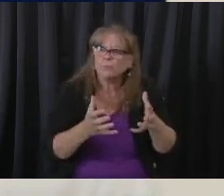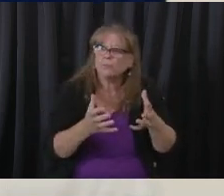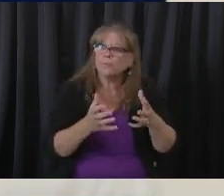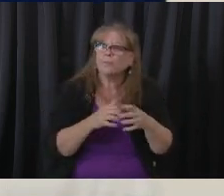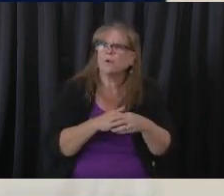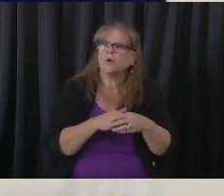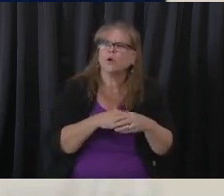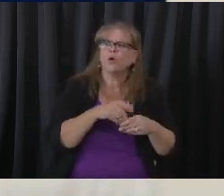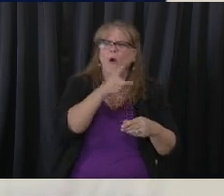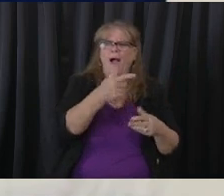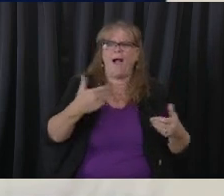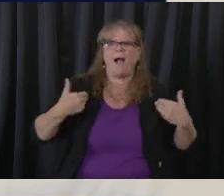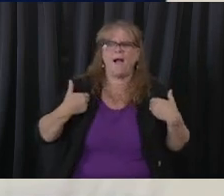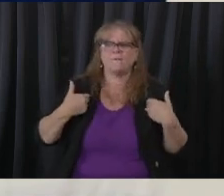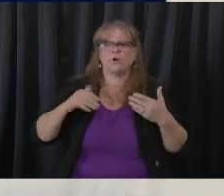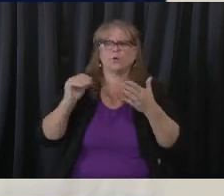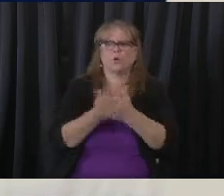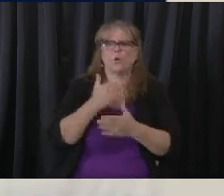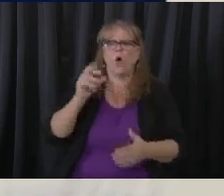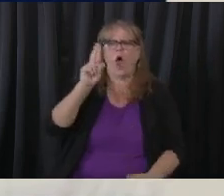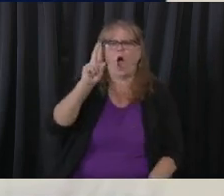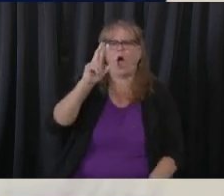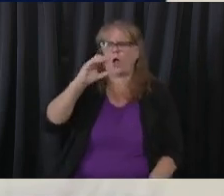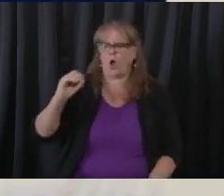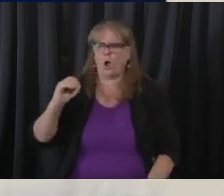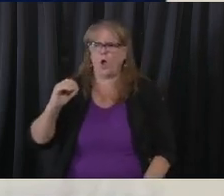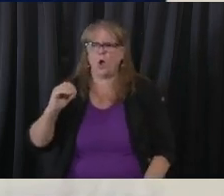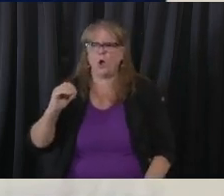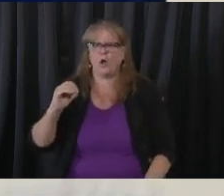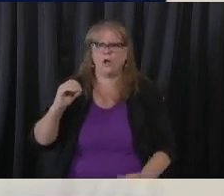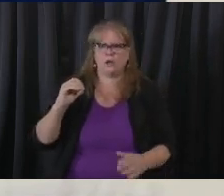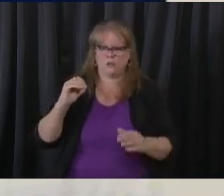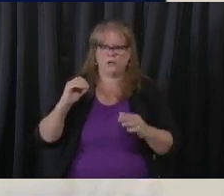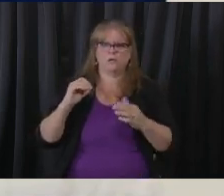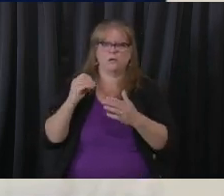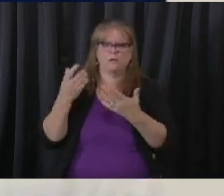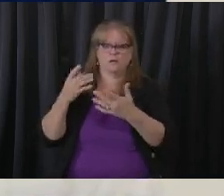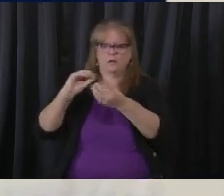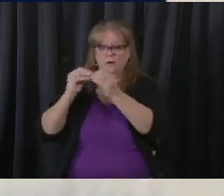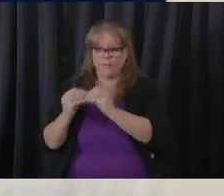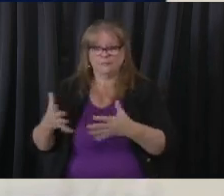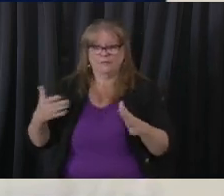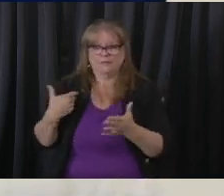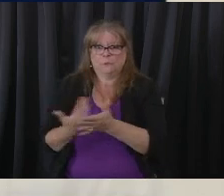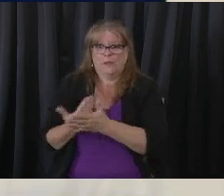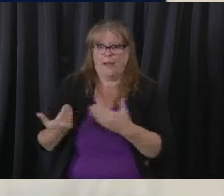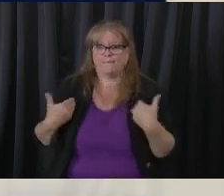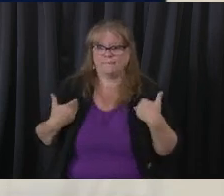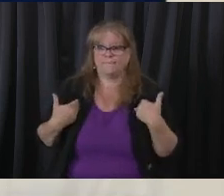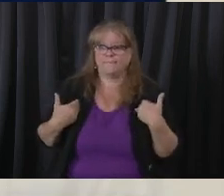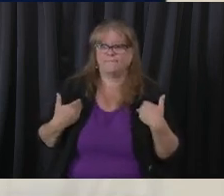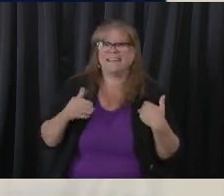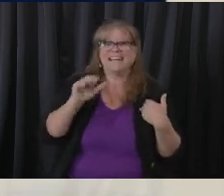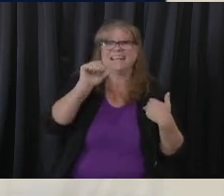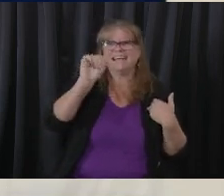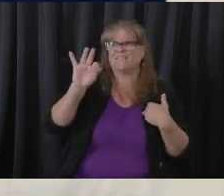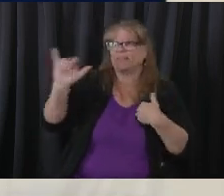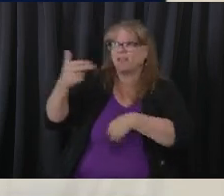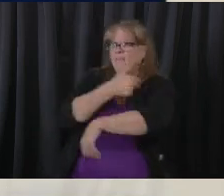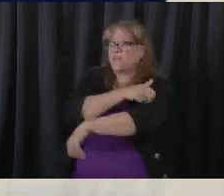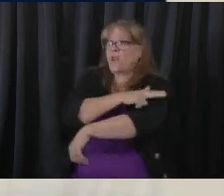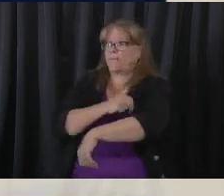say that the state would not be shut down again if hospitalizations were to surge? Can you definitively say this would be handled county by county, or is